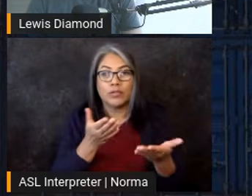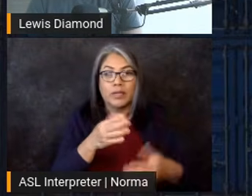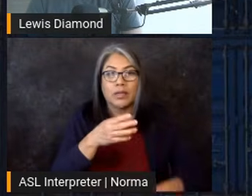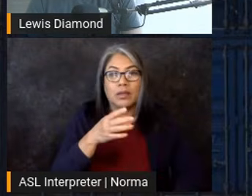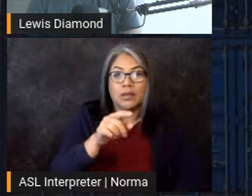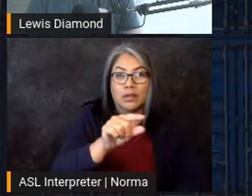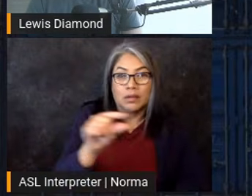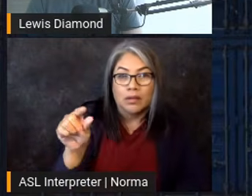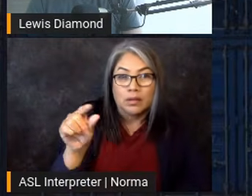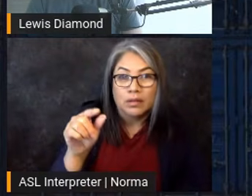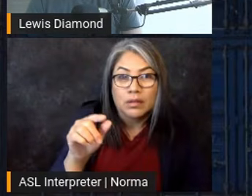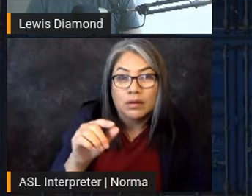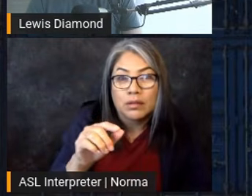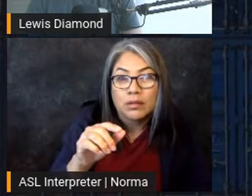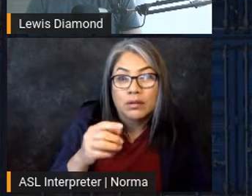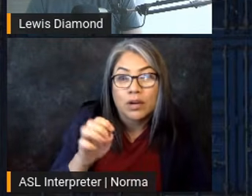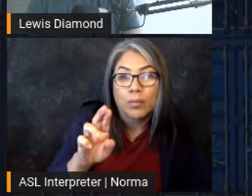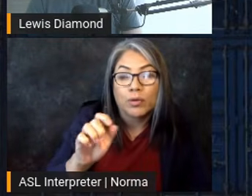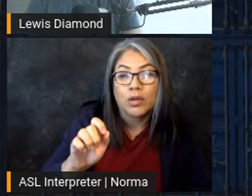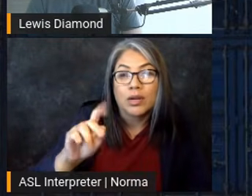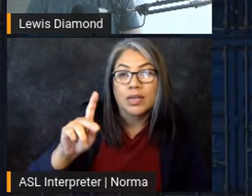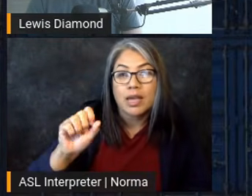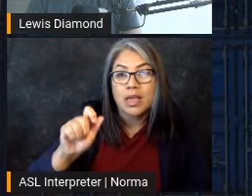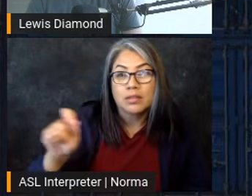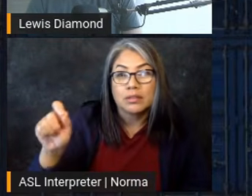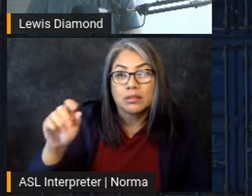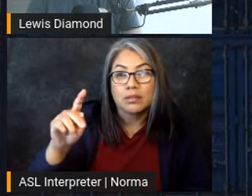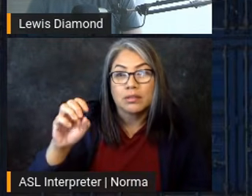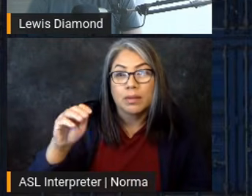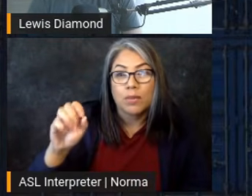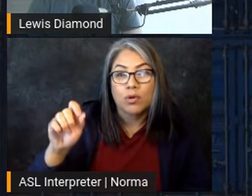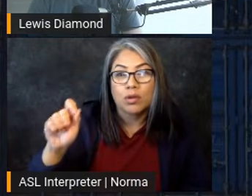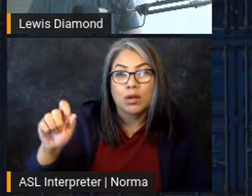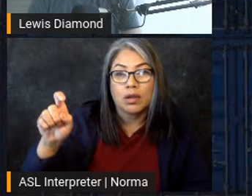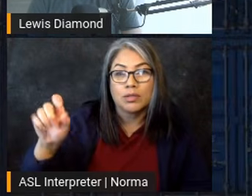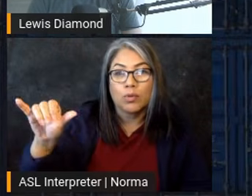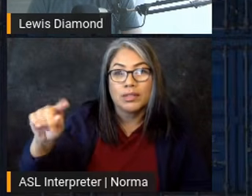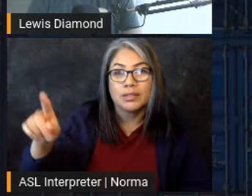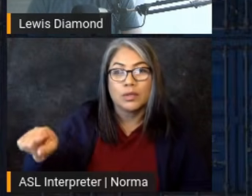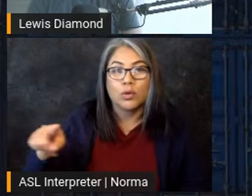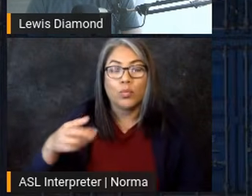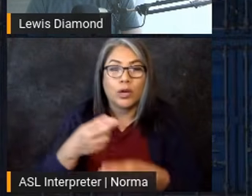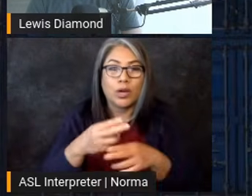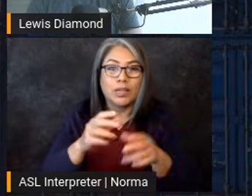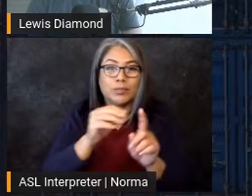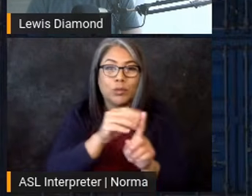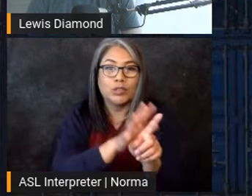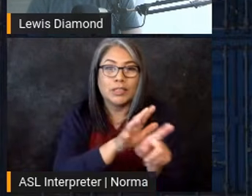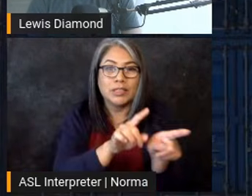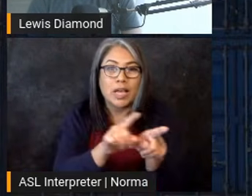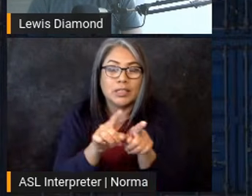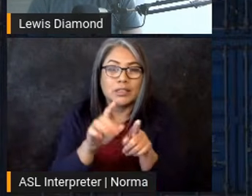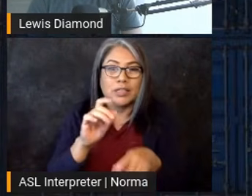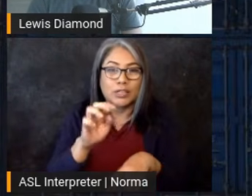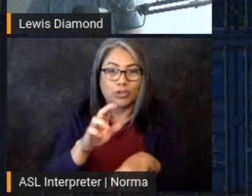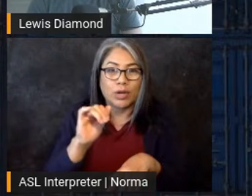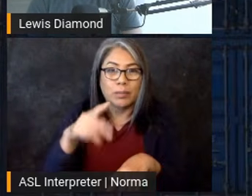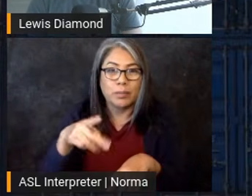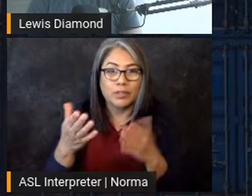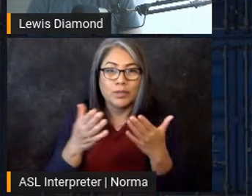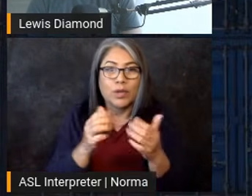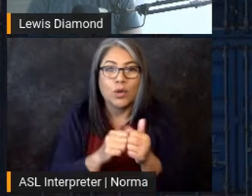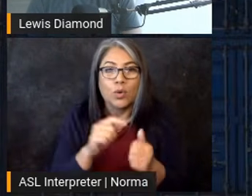harbor.eksademo.xyz, and we're exposing this as a cluster IP service with TLS disabled